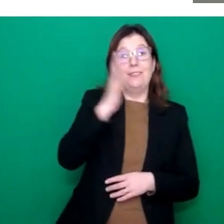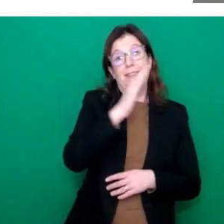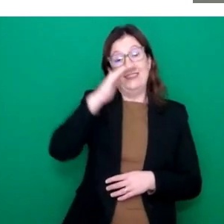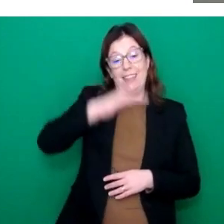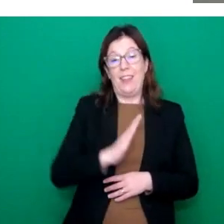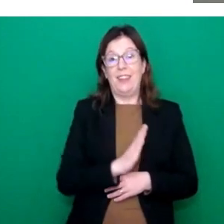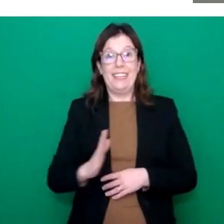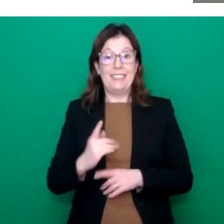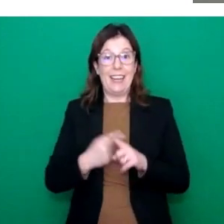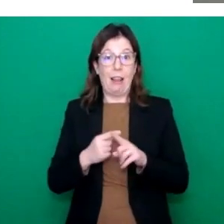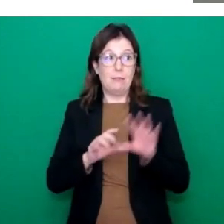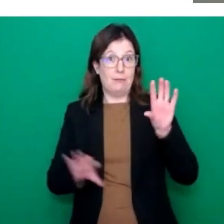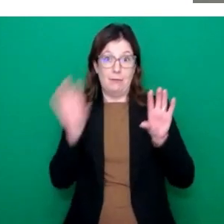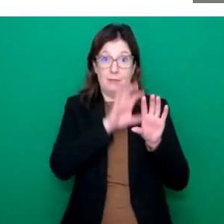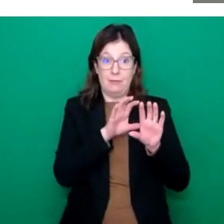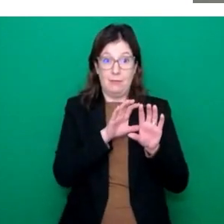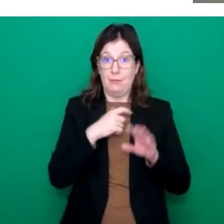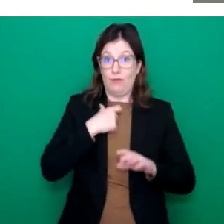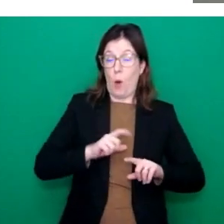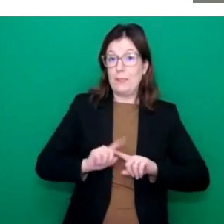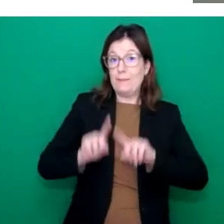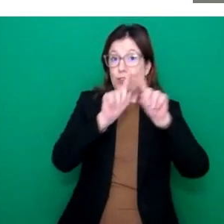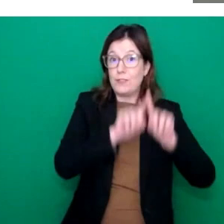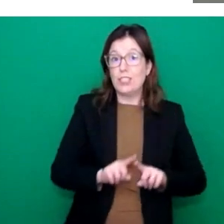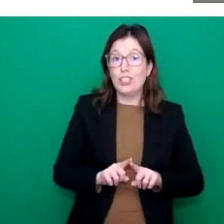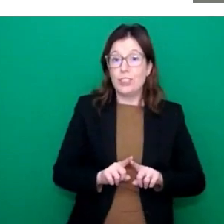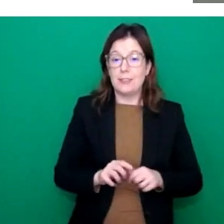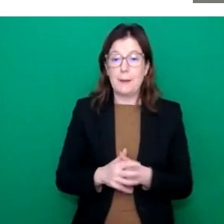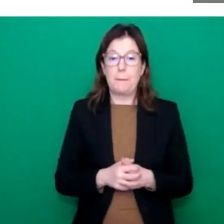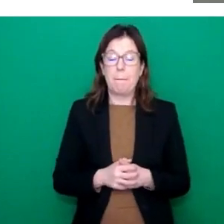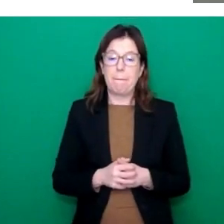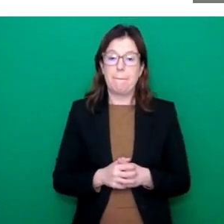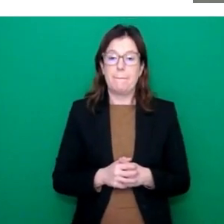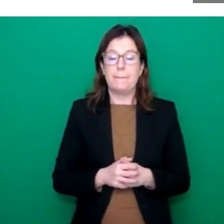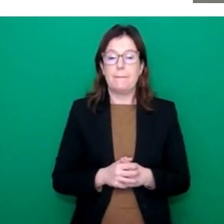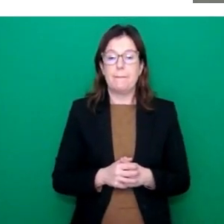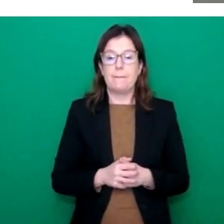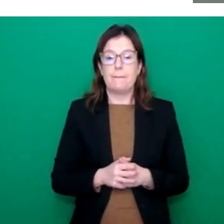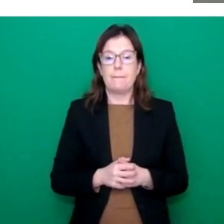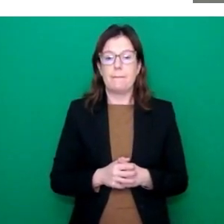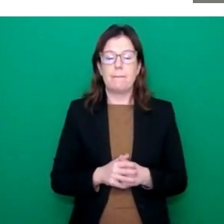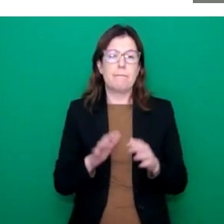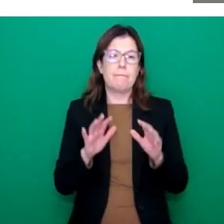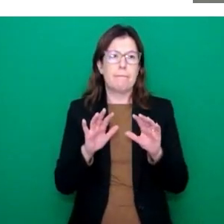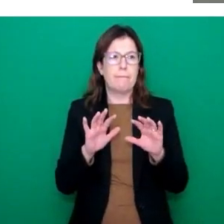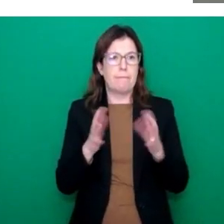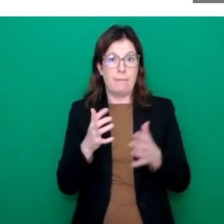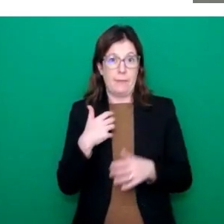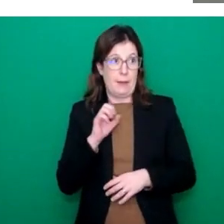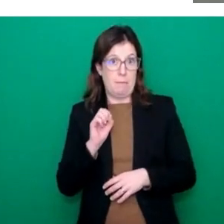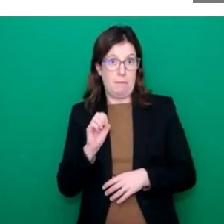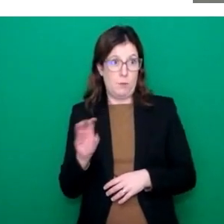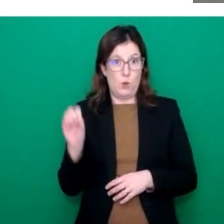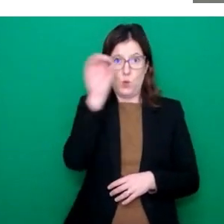England in those various positions, to mention a few locations. And despite the different locations,